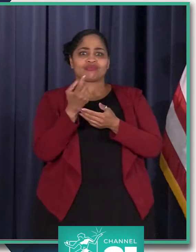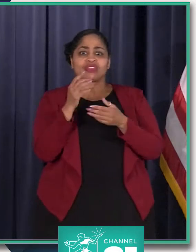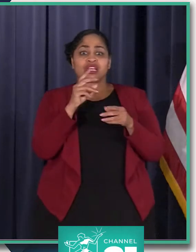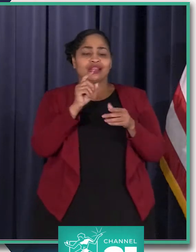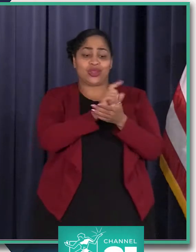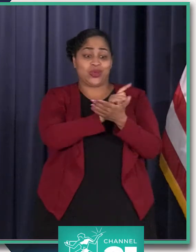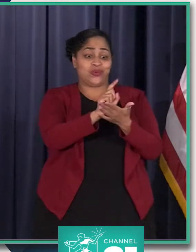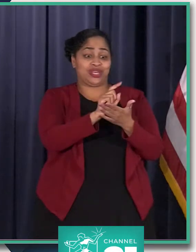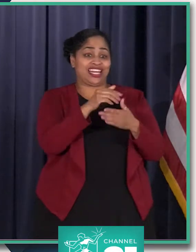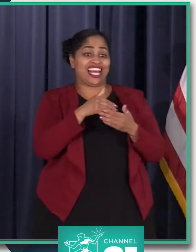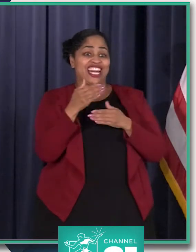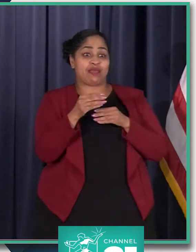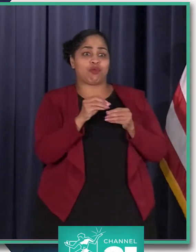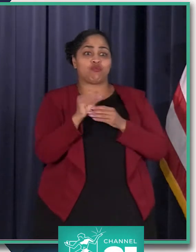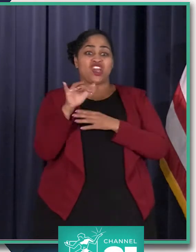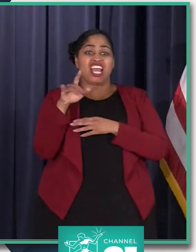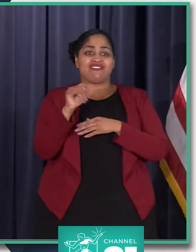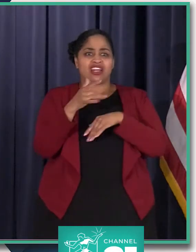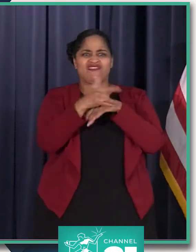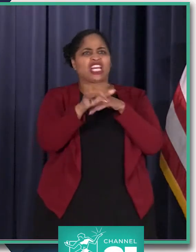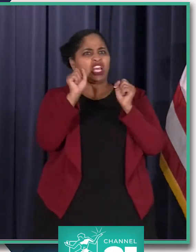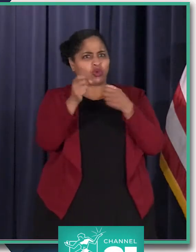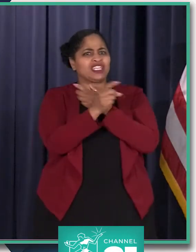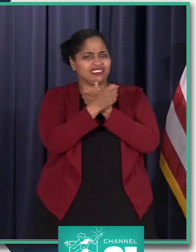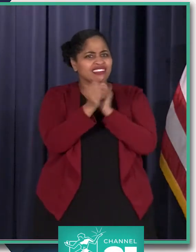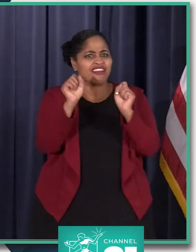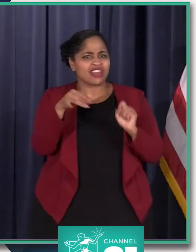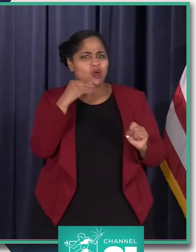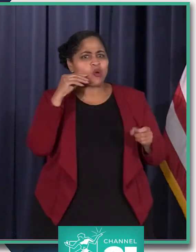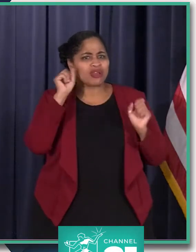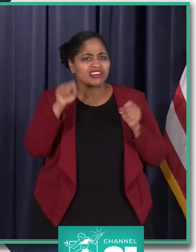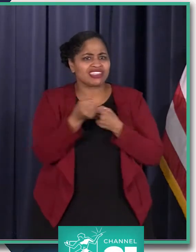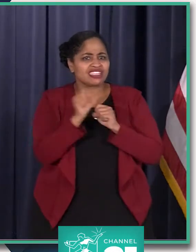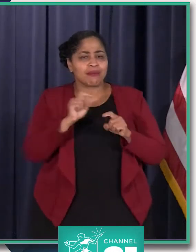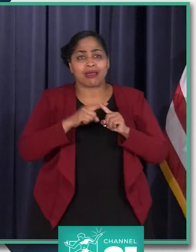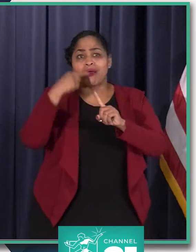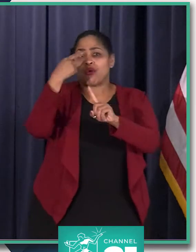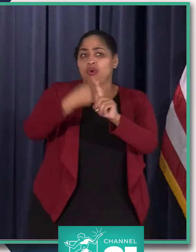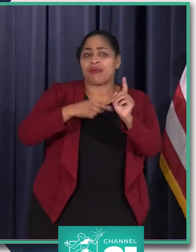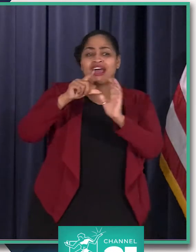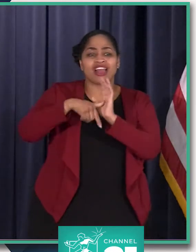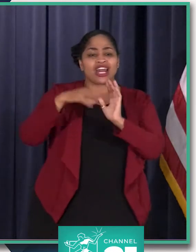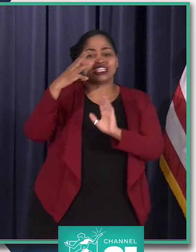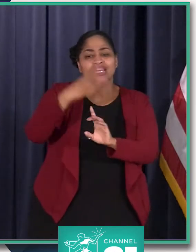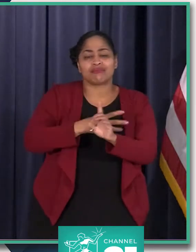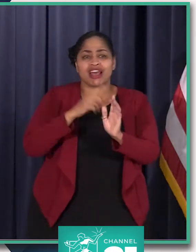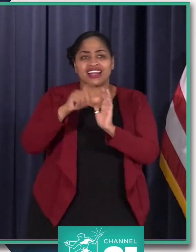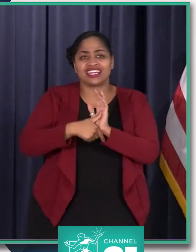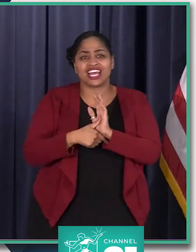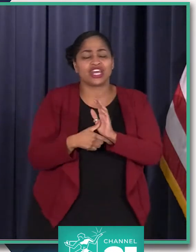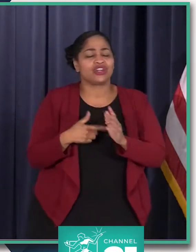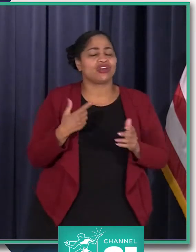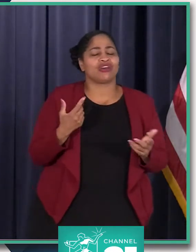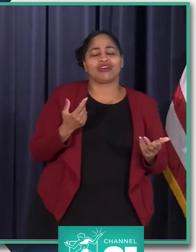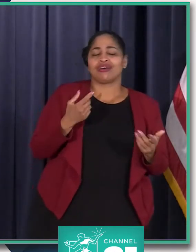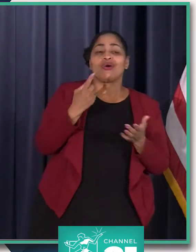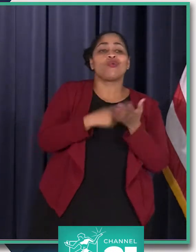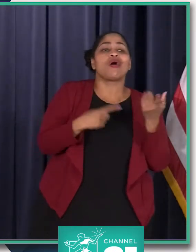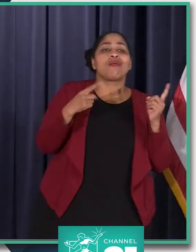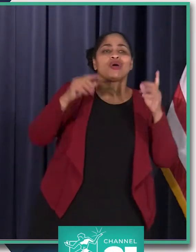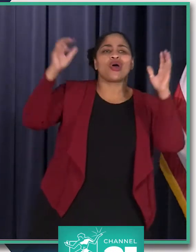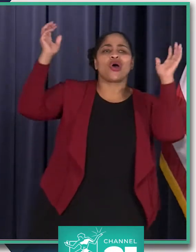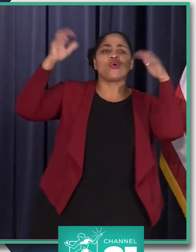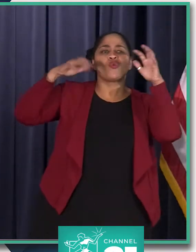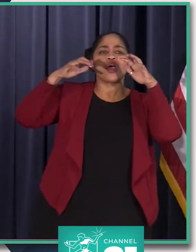of the house and it's first vacant, it can be saved. But a month later, 6 months later, a year later, what happens? The rain gets